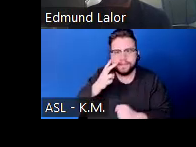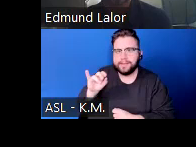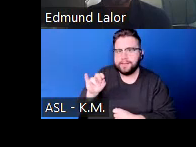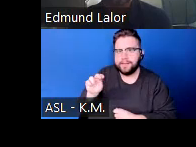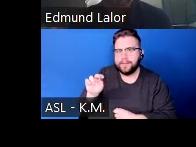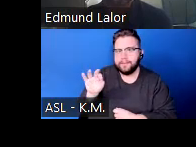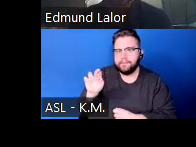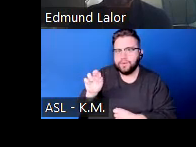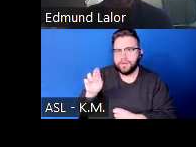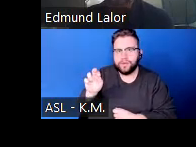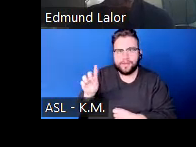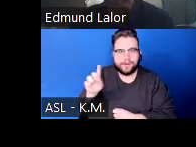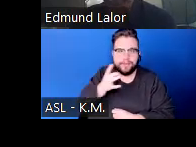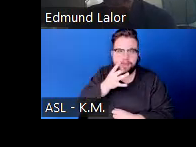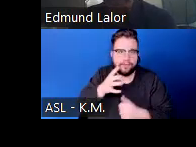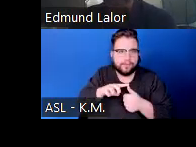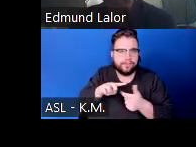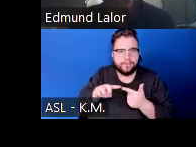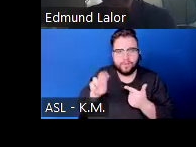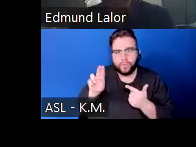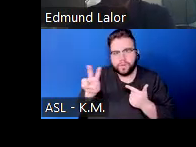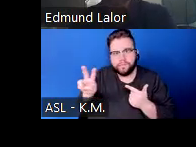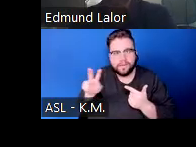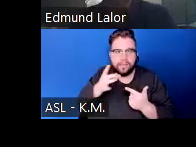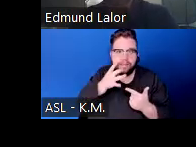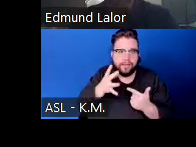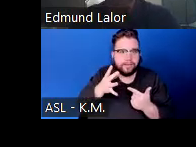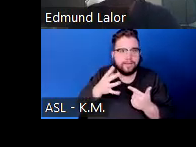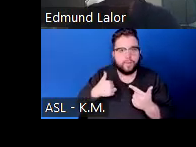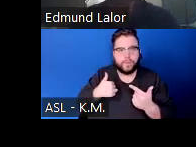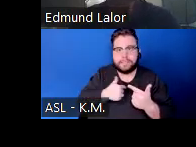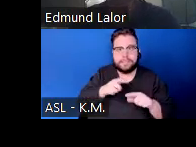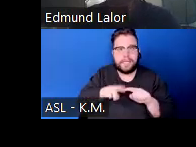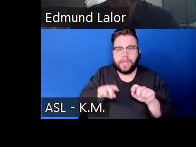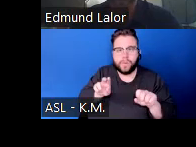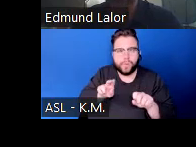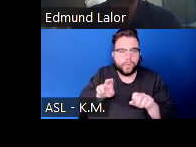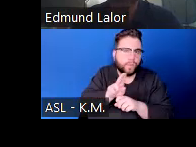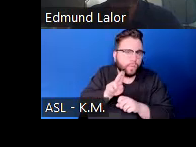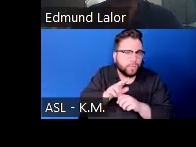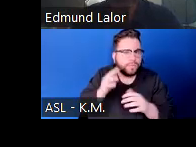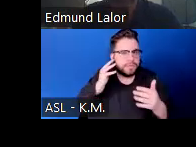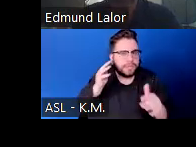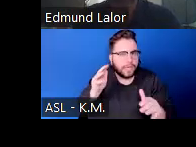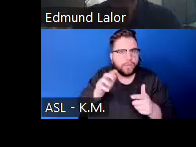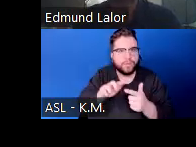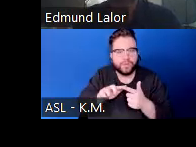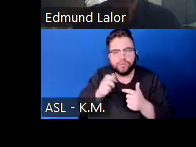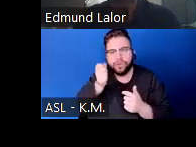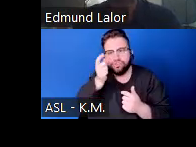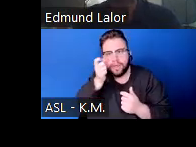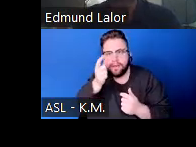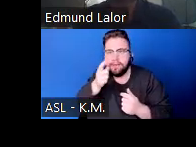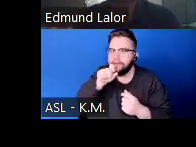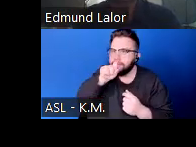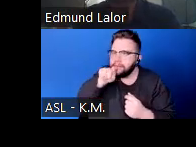light. They don't allow us to do certain things that other animals can do, like use sonar or understand what it's like to operate at the